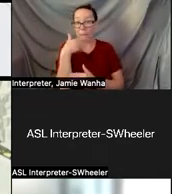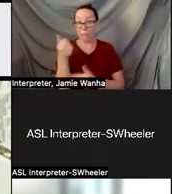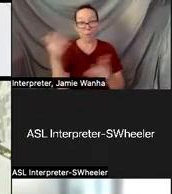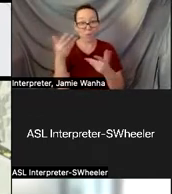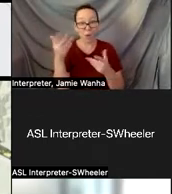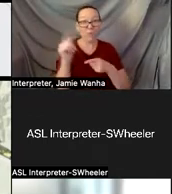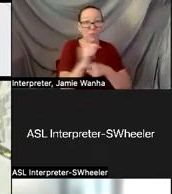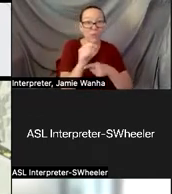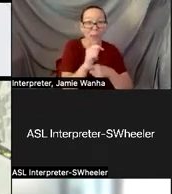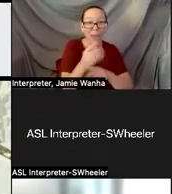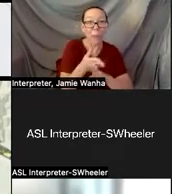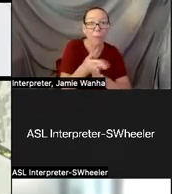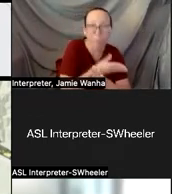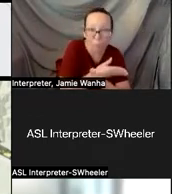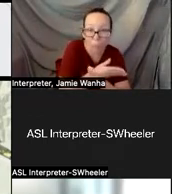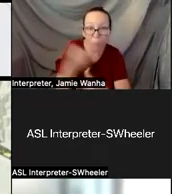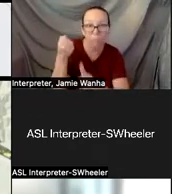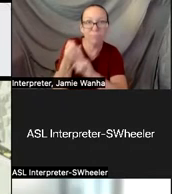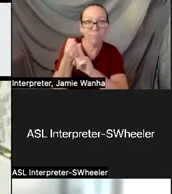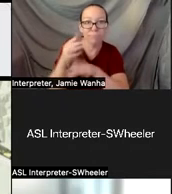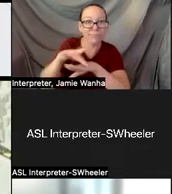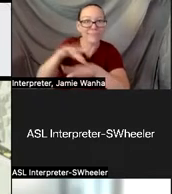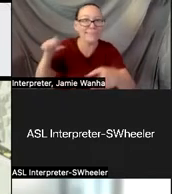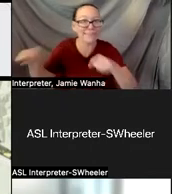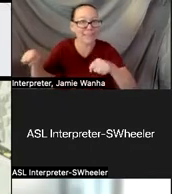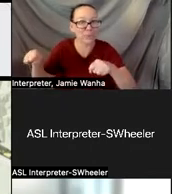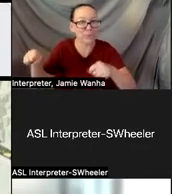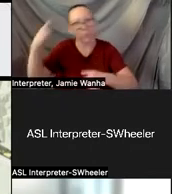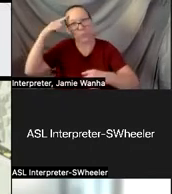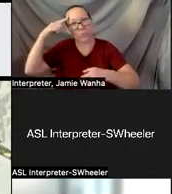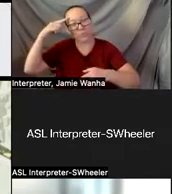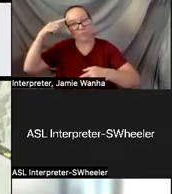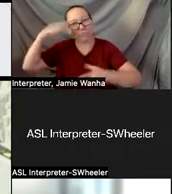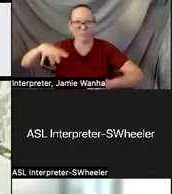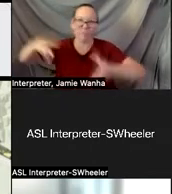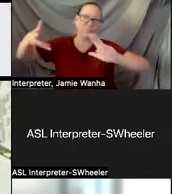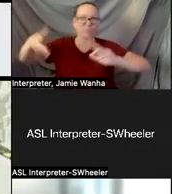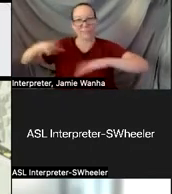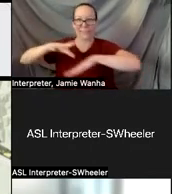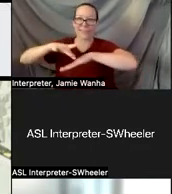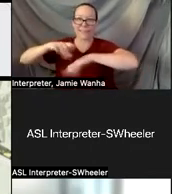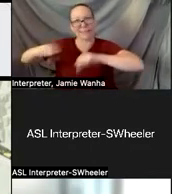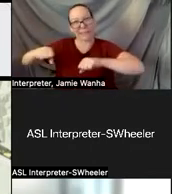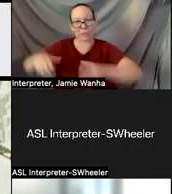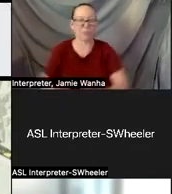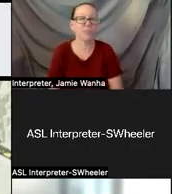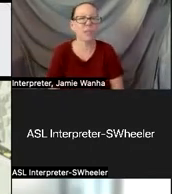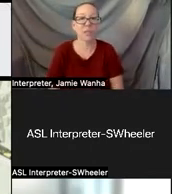a disaster than to try to do it as part of the quick training as a response. So over the years, we've trained